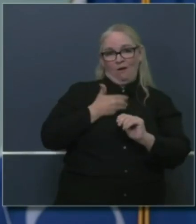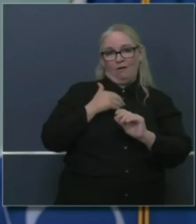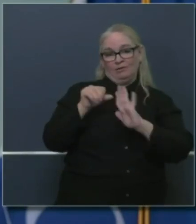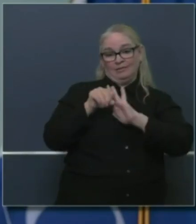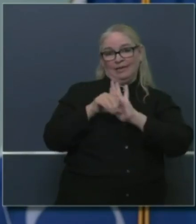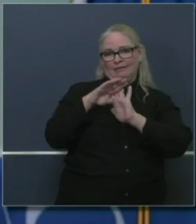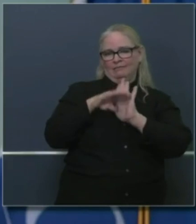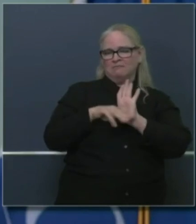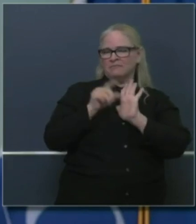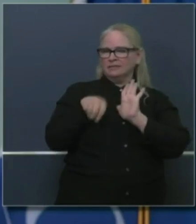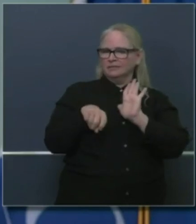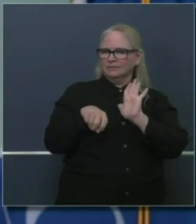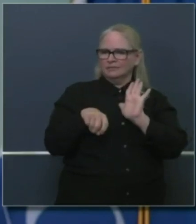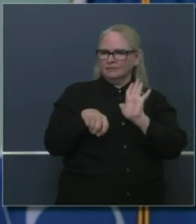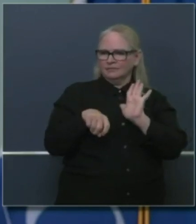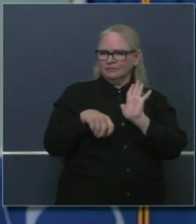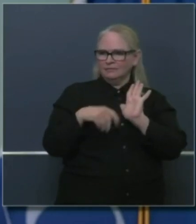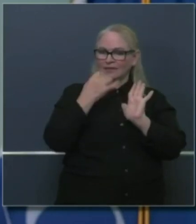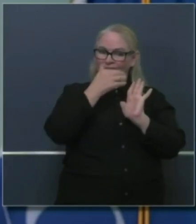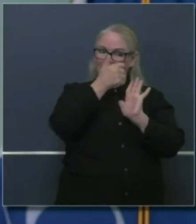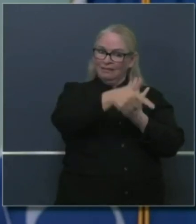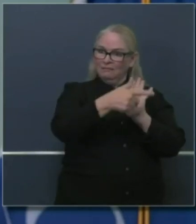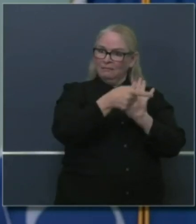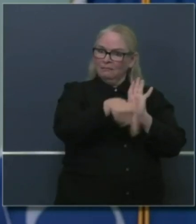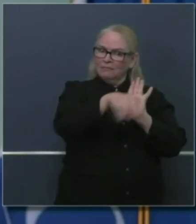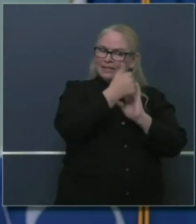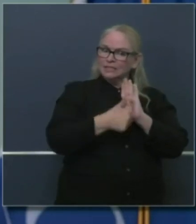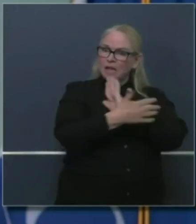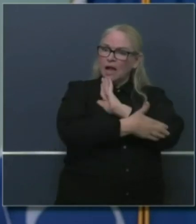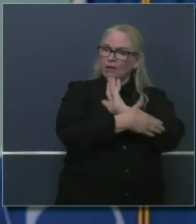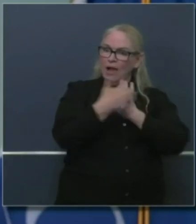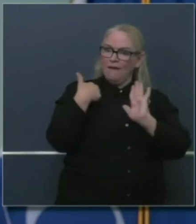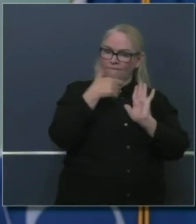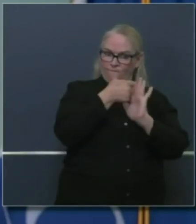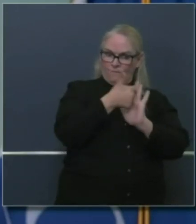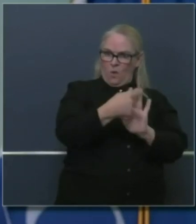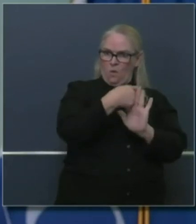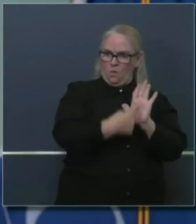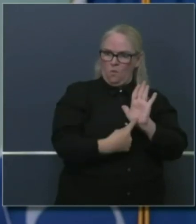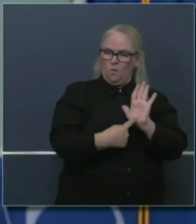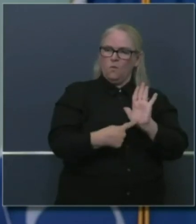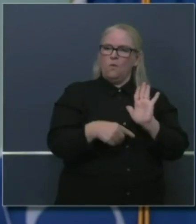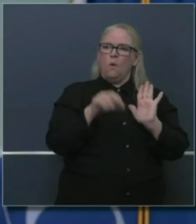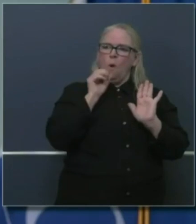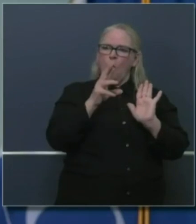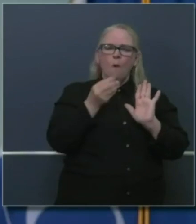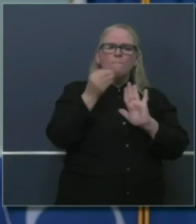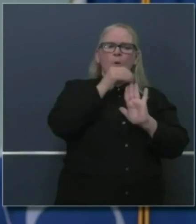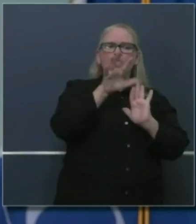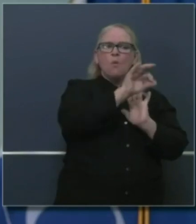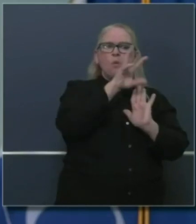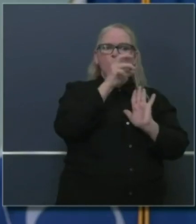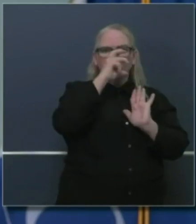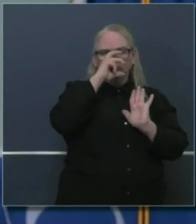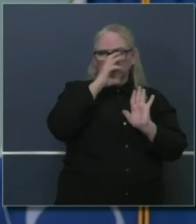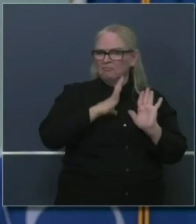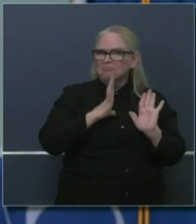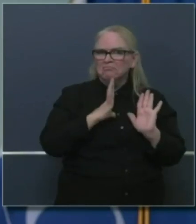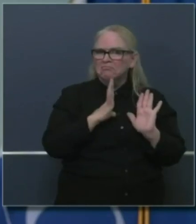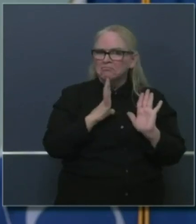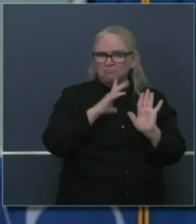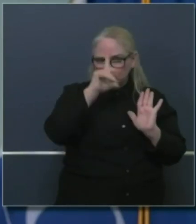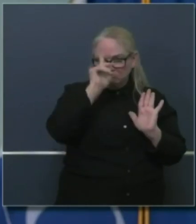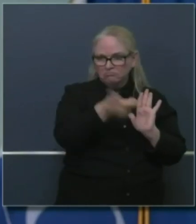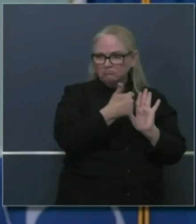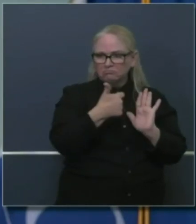see the kind of flexibility and local decision making. Of course, the significance is the phase 2 augmentations that are now